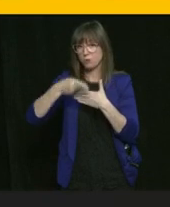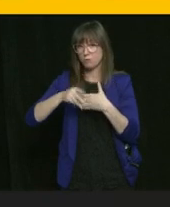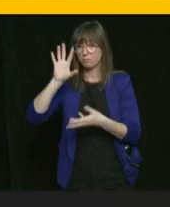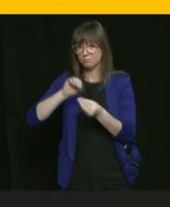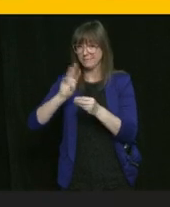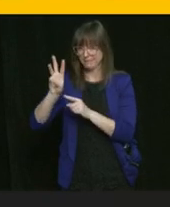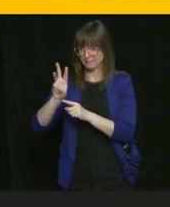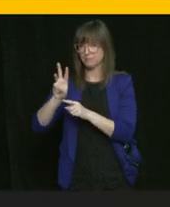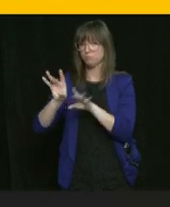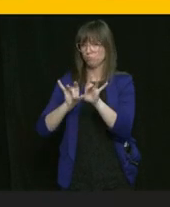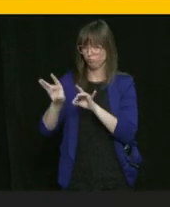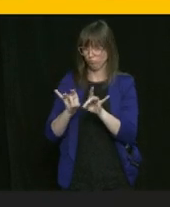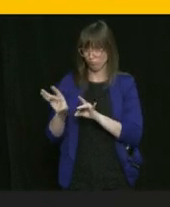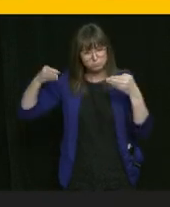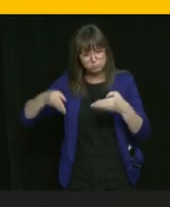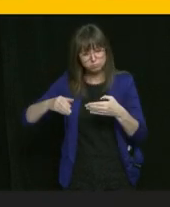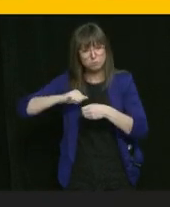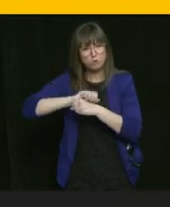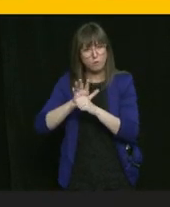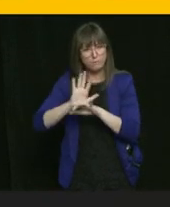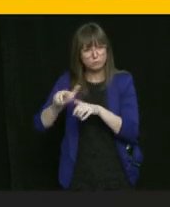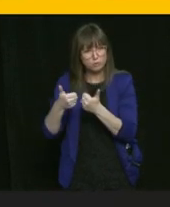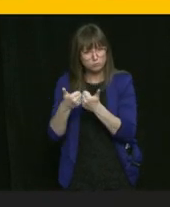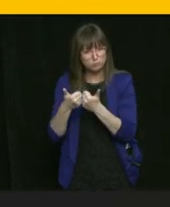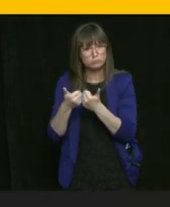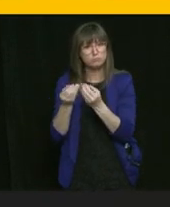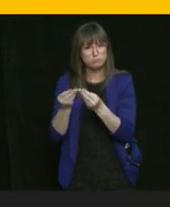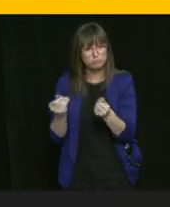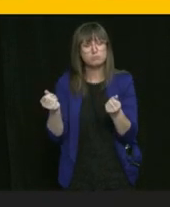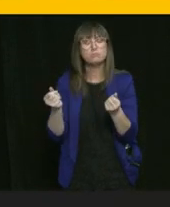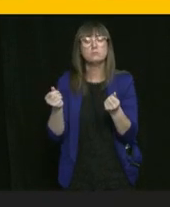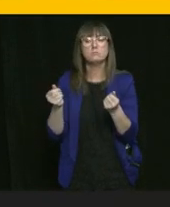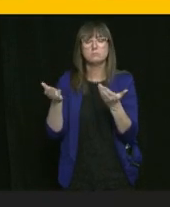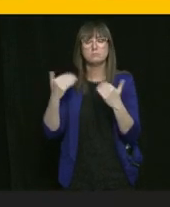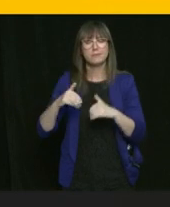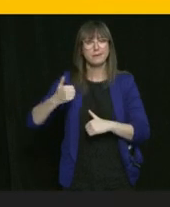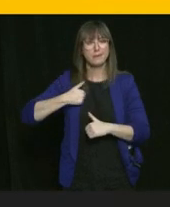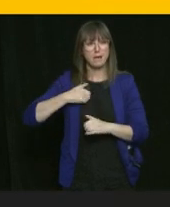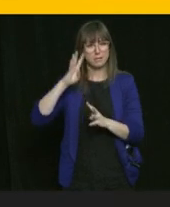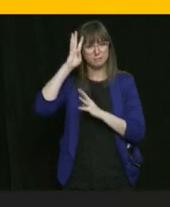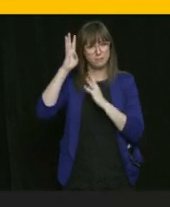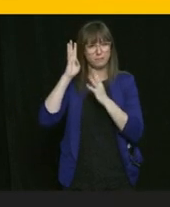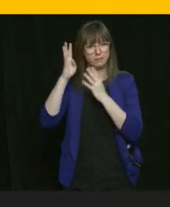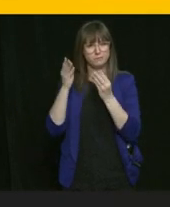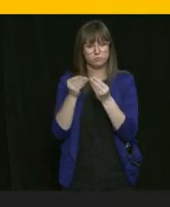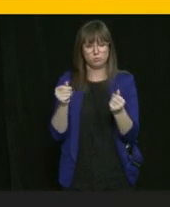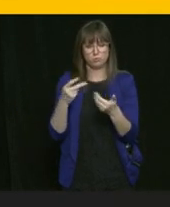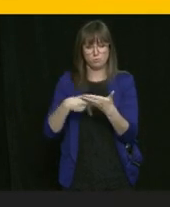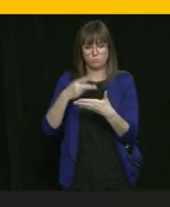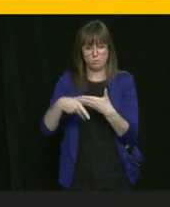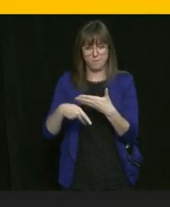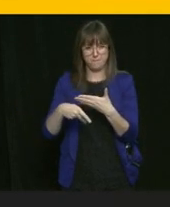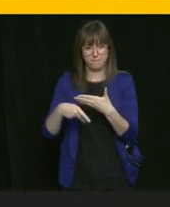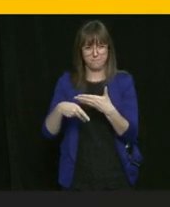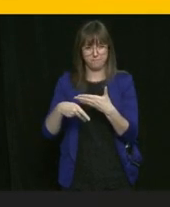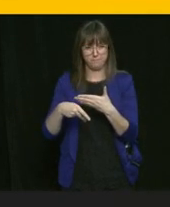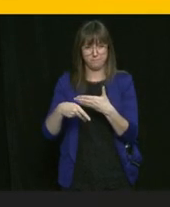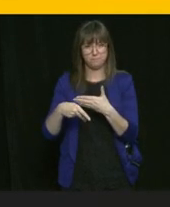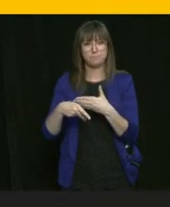chosen. Some of them aimed and the Canada Innovative Solutions Program. Six research